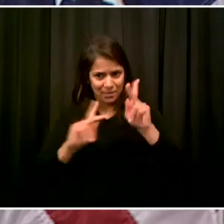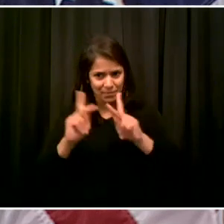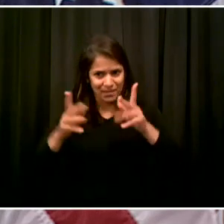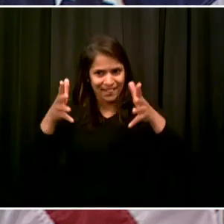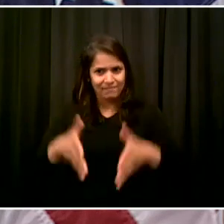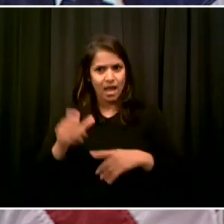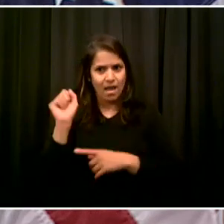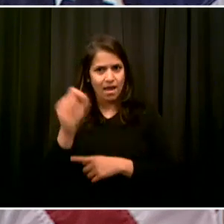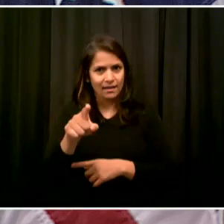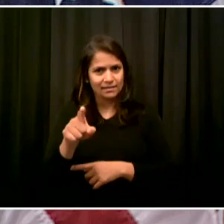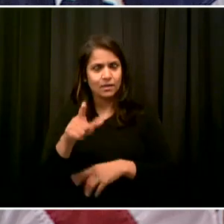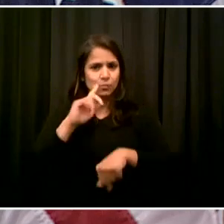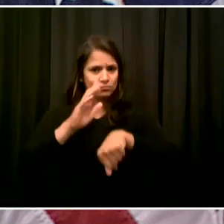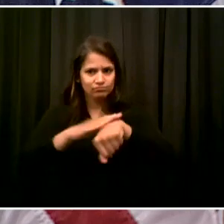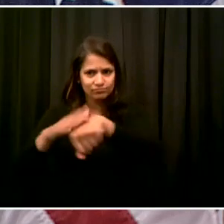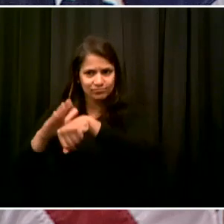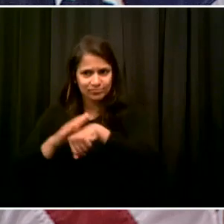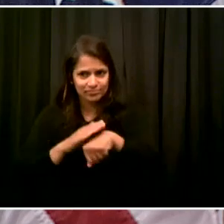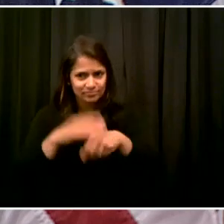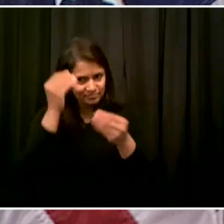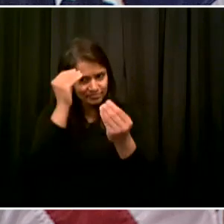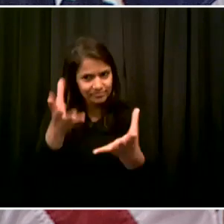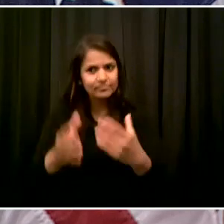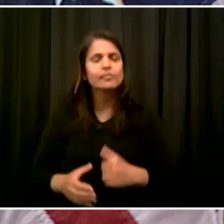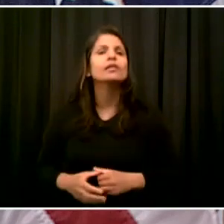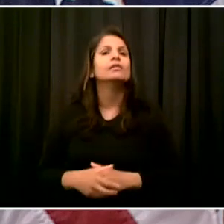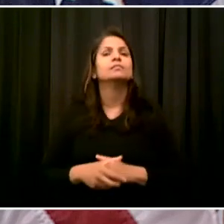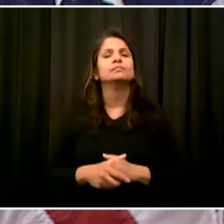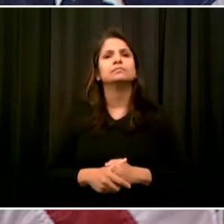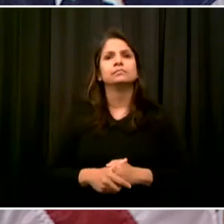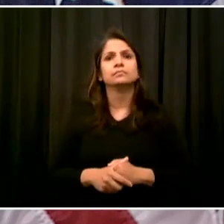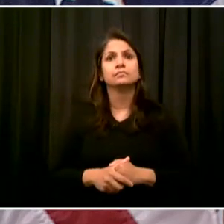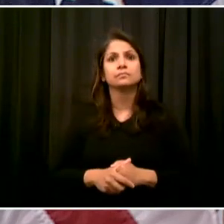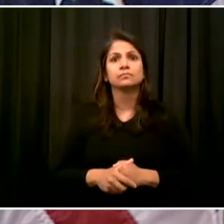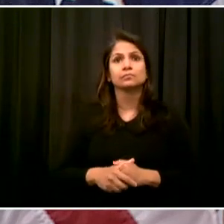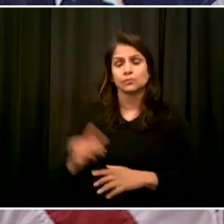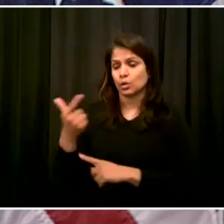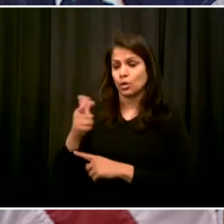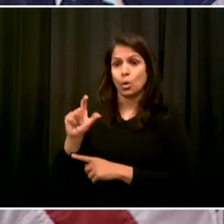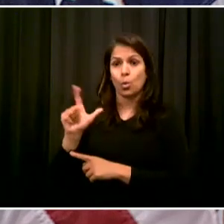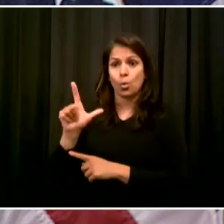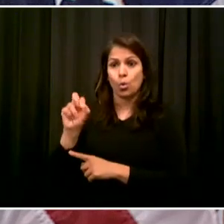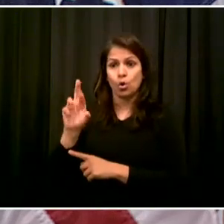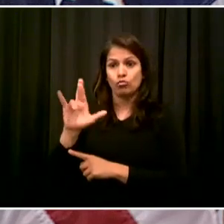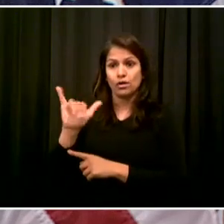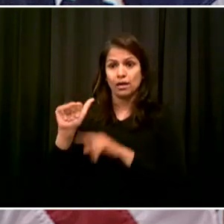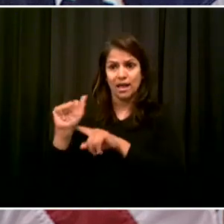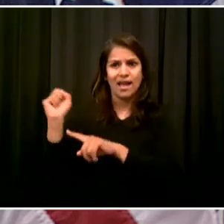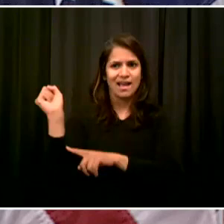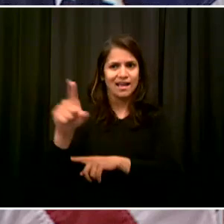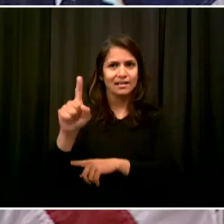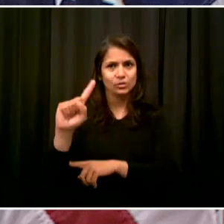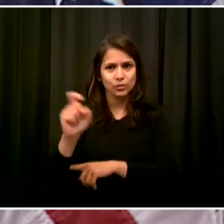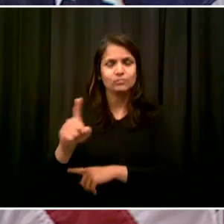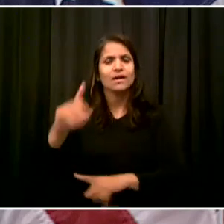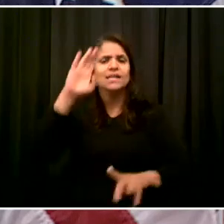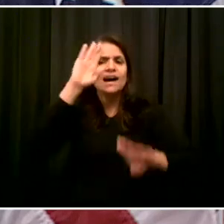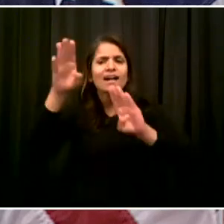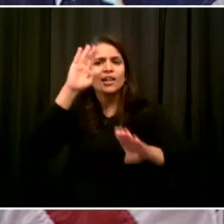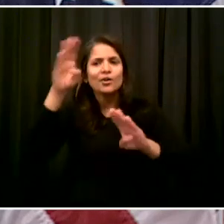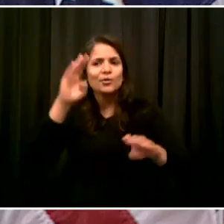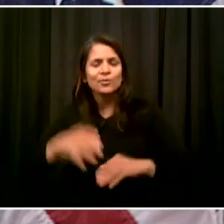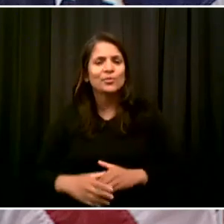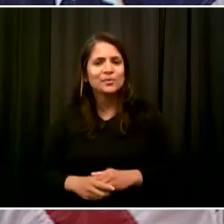it's Gloria. It is Thank Gloria. you. Hello, Gloria. Hi, Mr. Mayor. I also want to follow up on